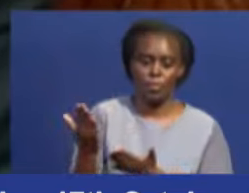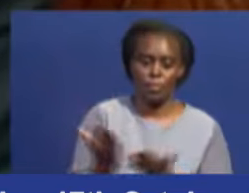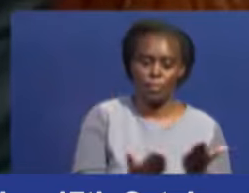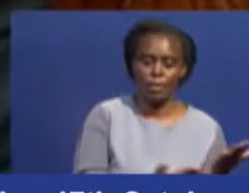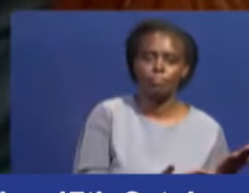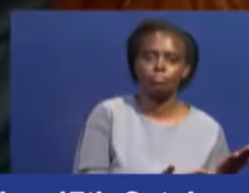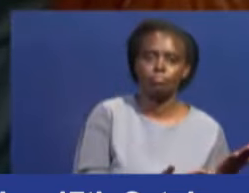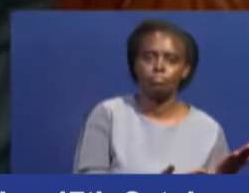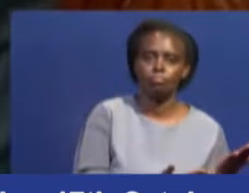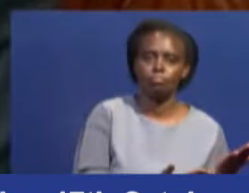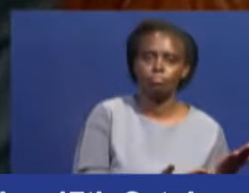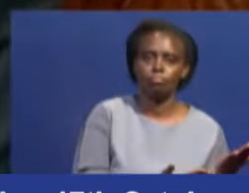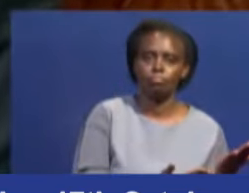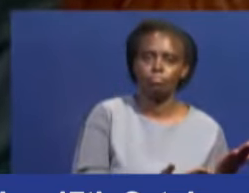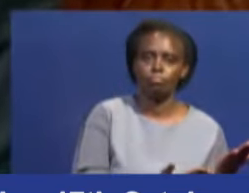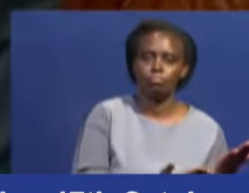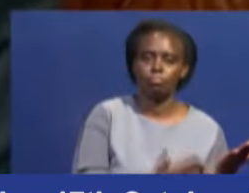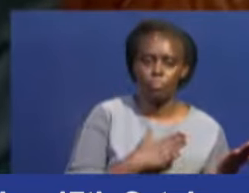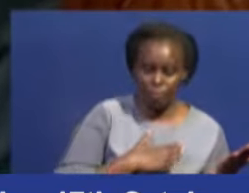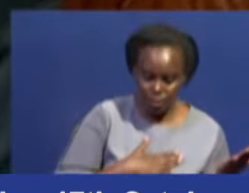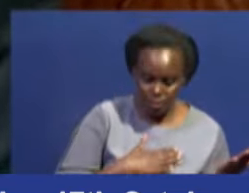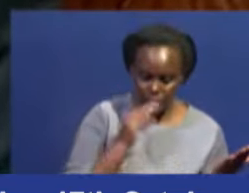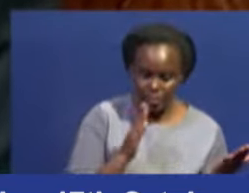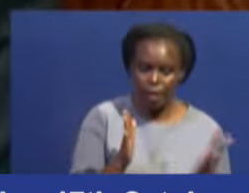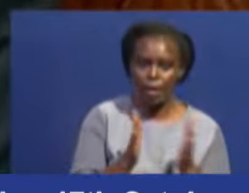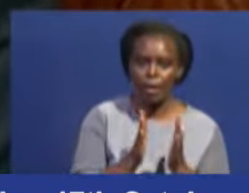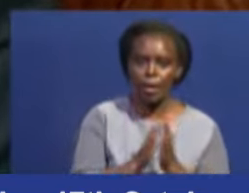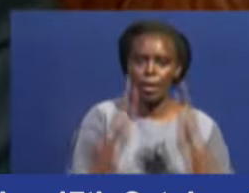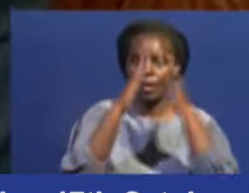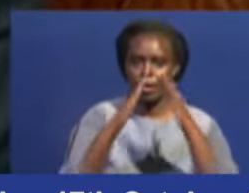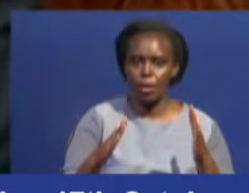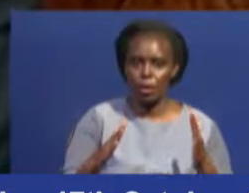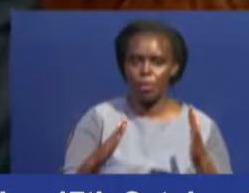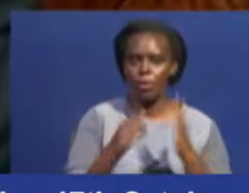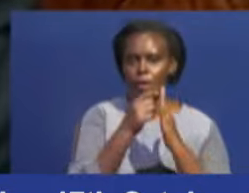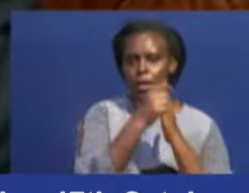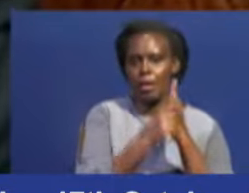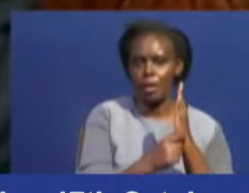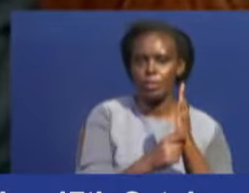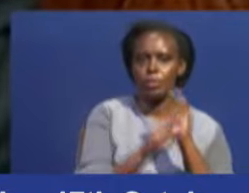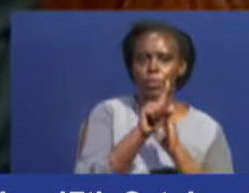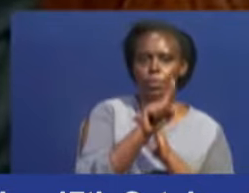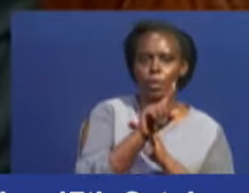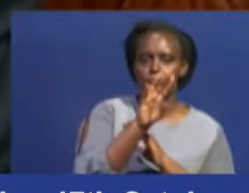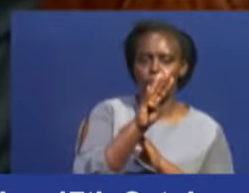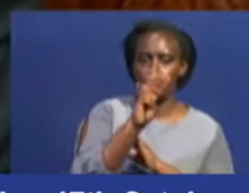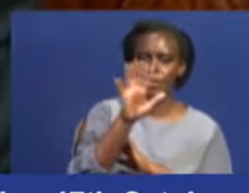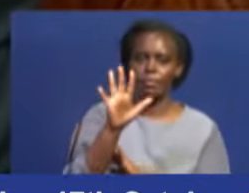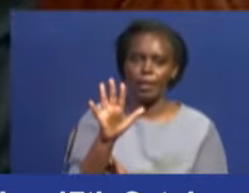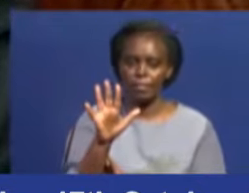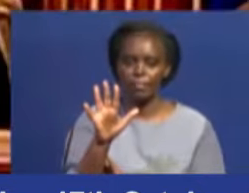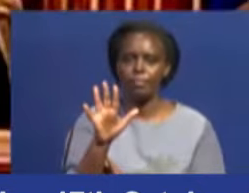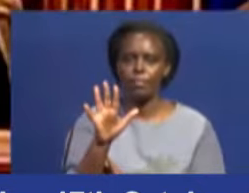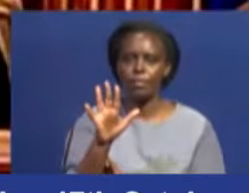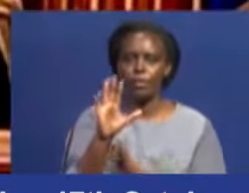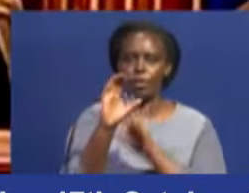invite Mr. Speaker and the House to look at Article 145